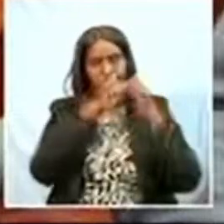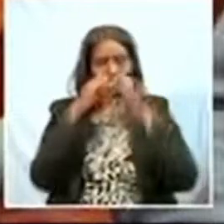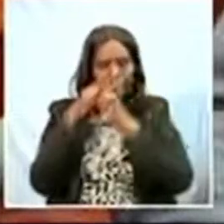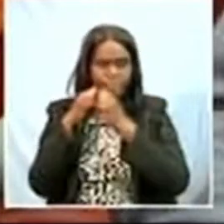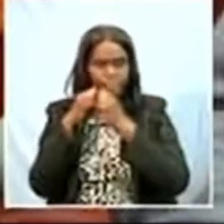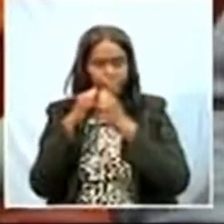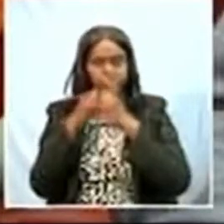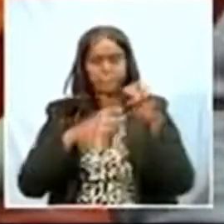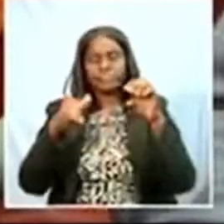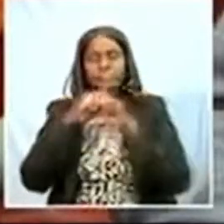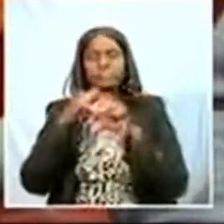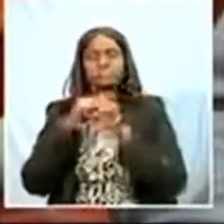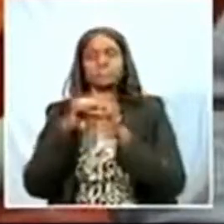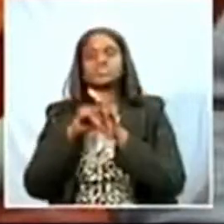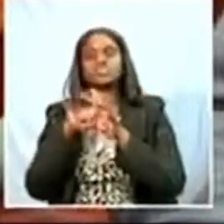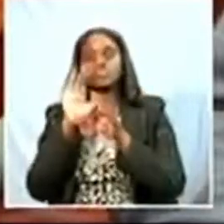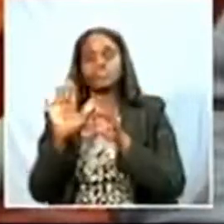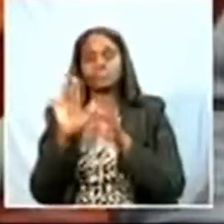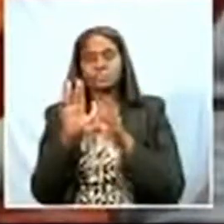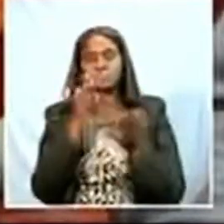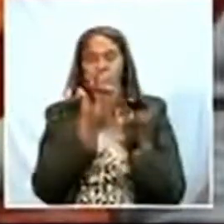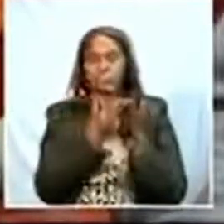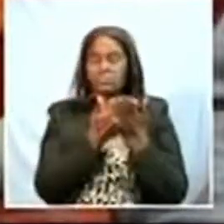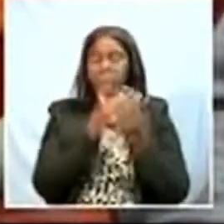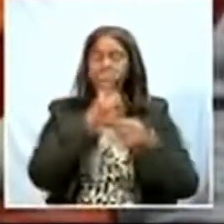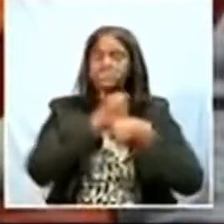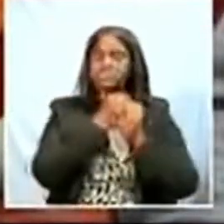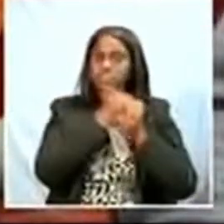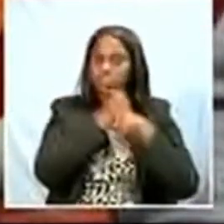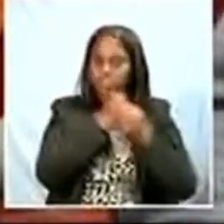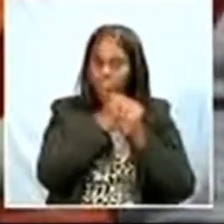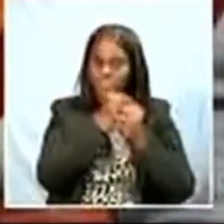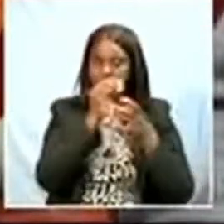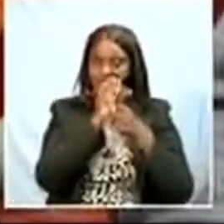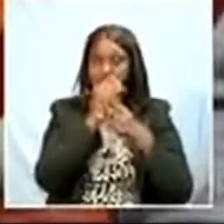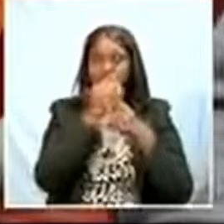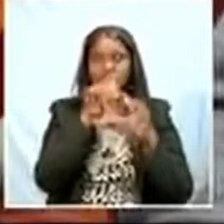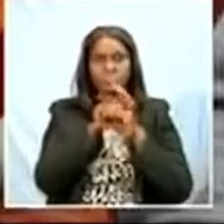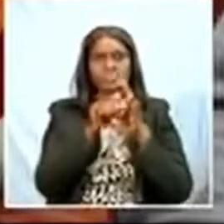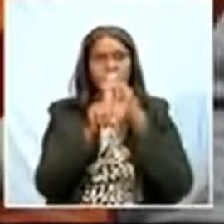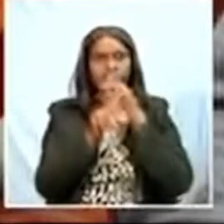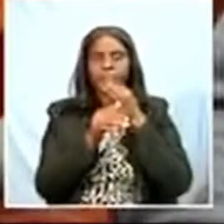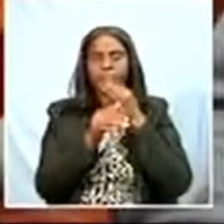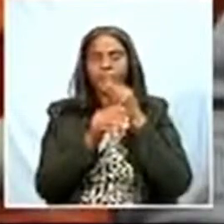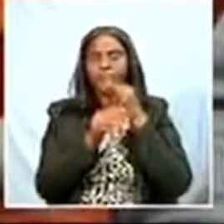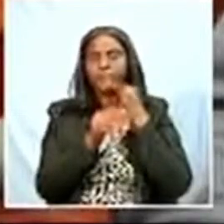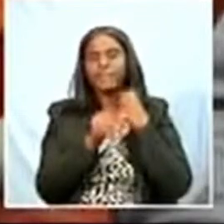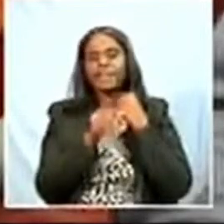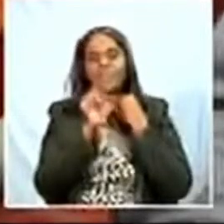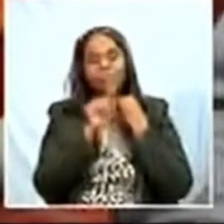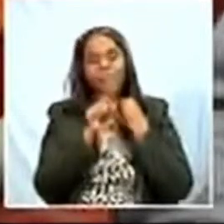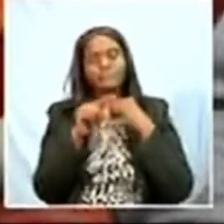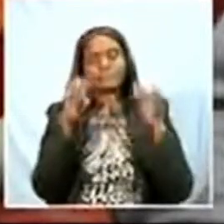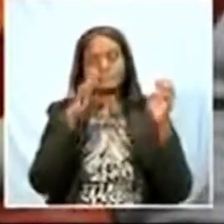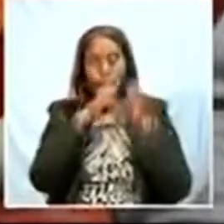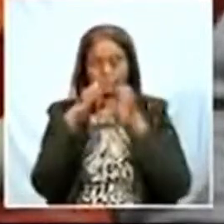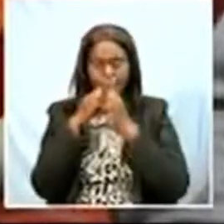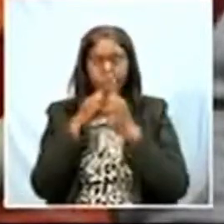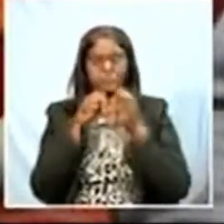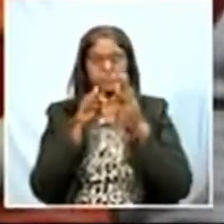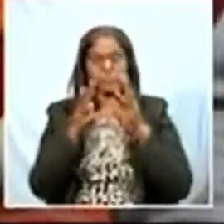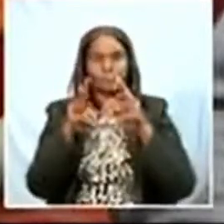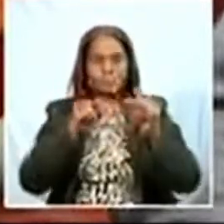are involved in the creation or in the setting up this bank the way it should